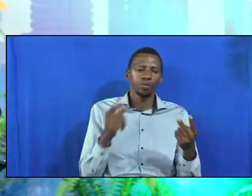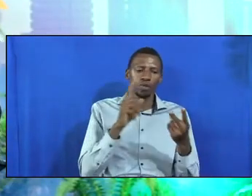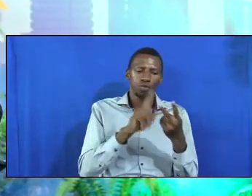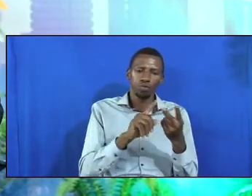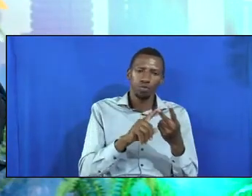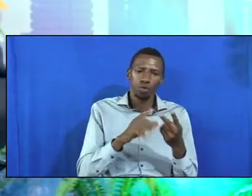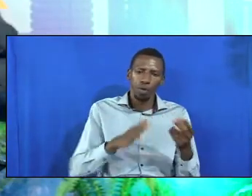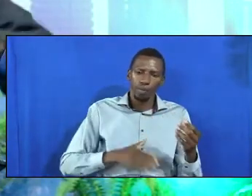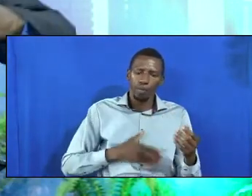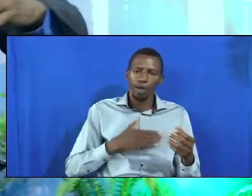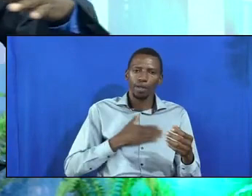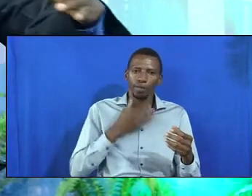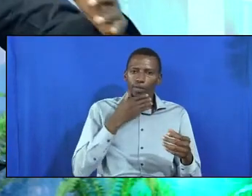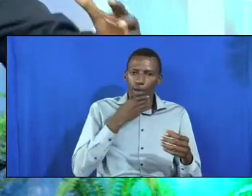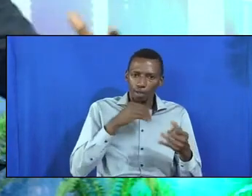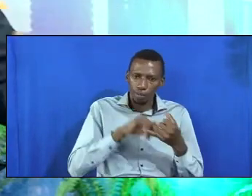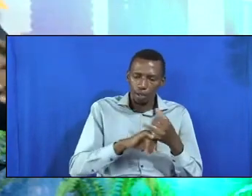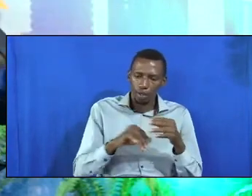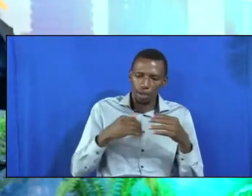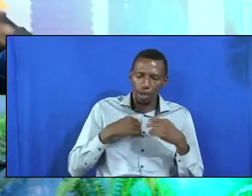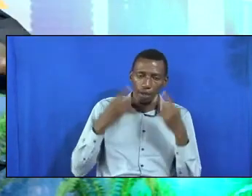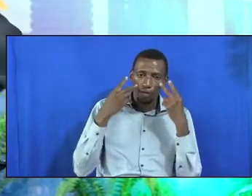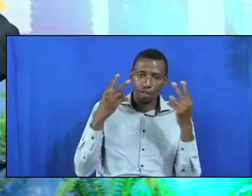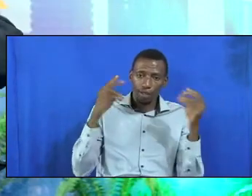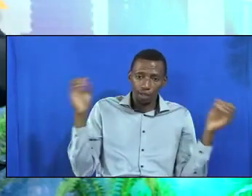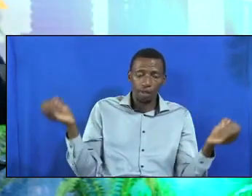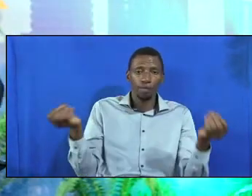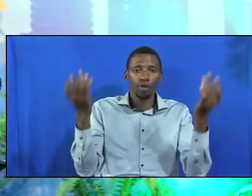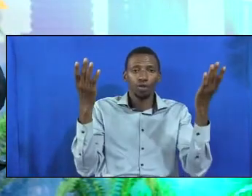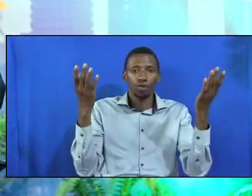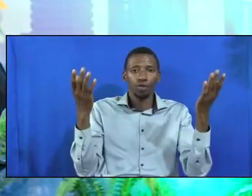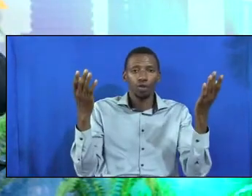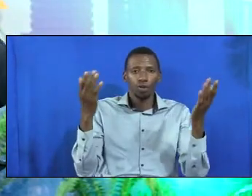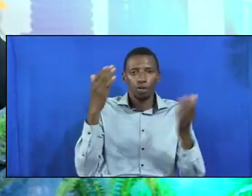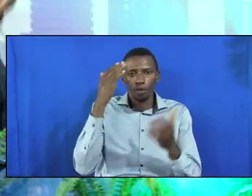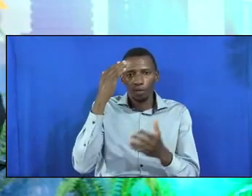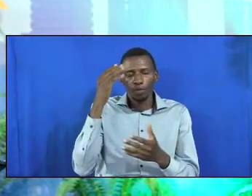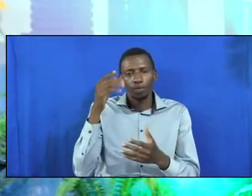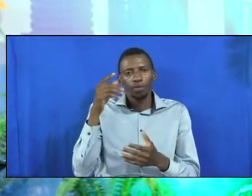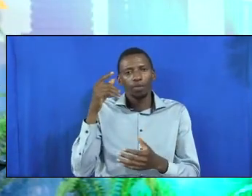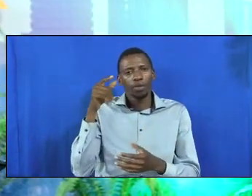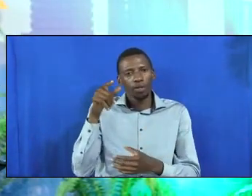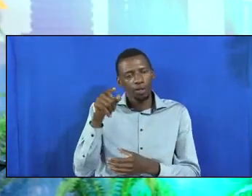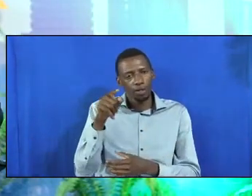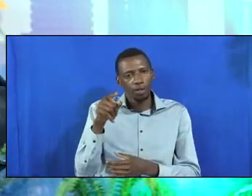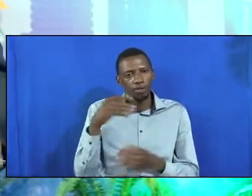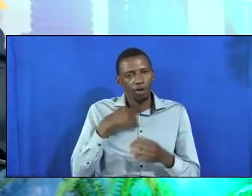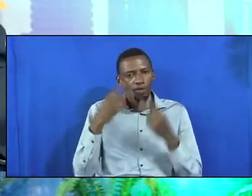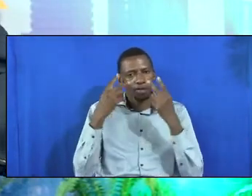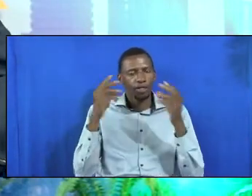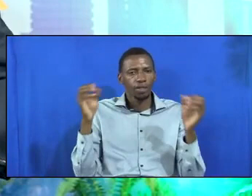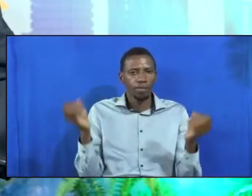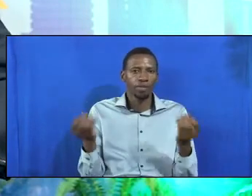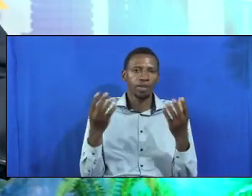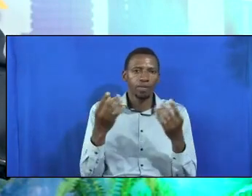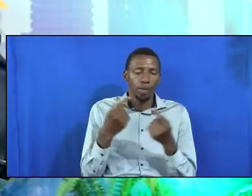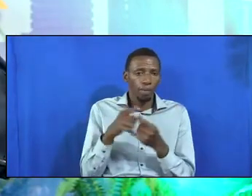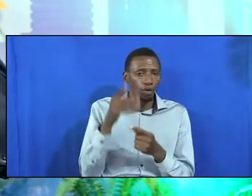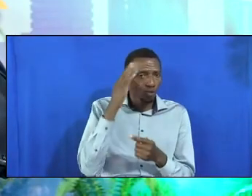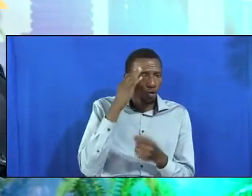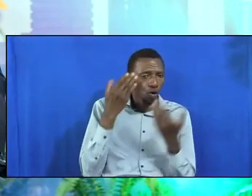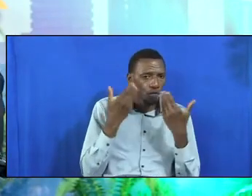also seen a miracle until he has summoned me to suspend my day activities for Thanksgiving. But you know, that wasn't